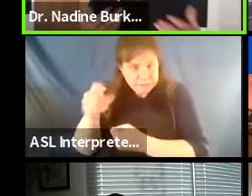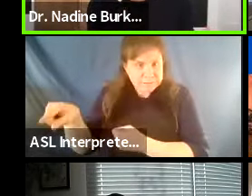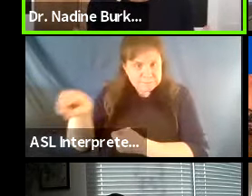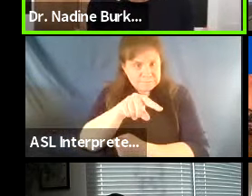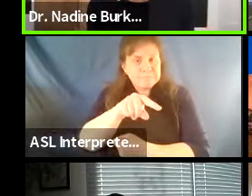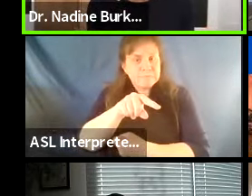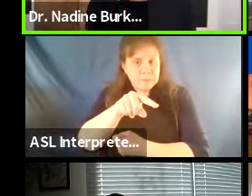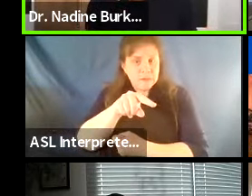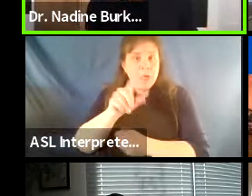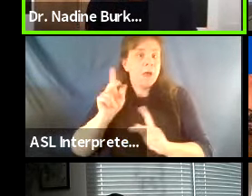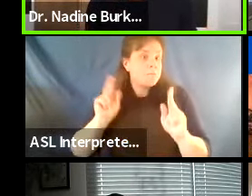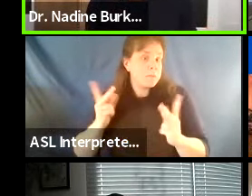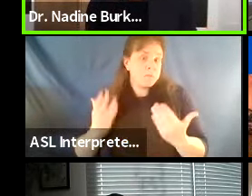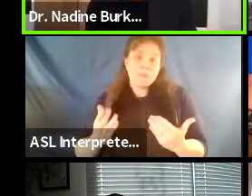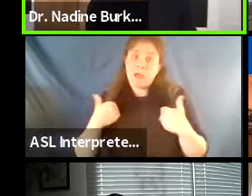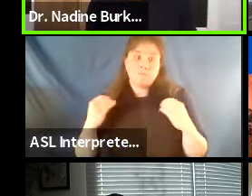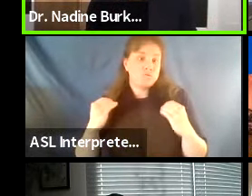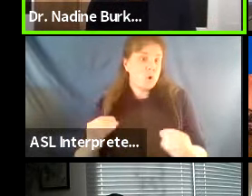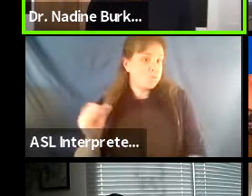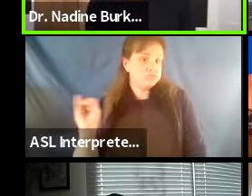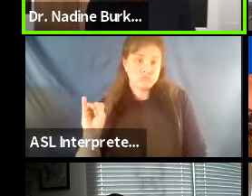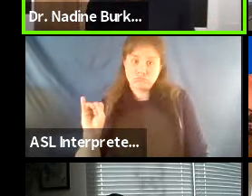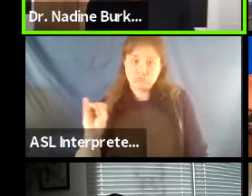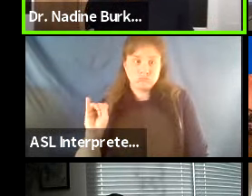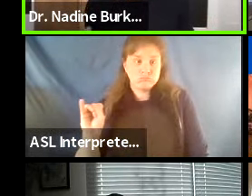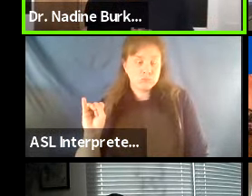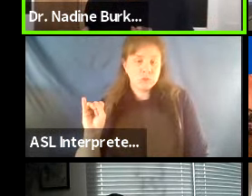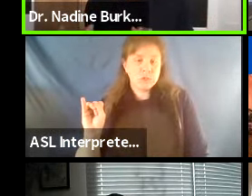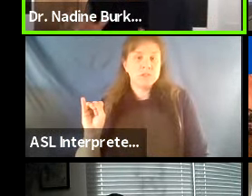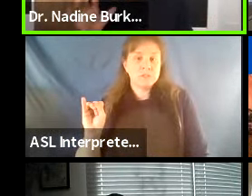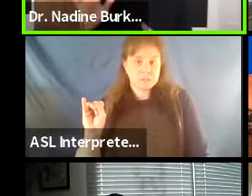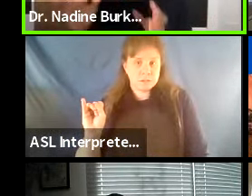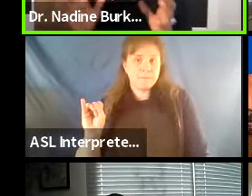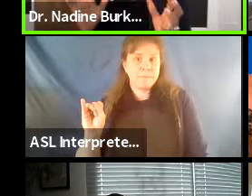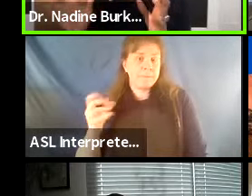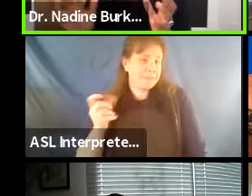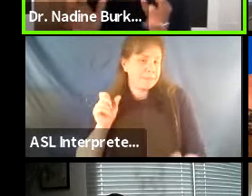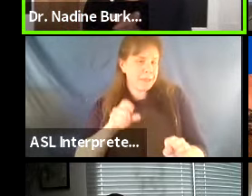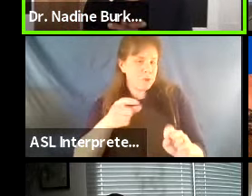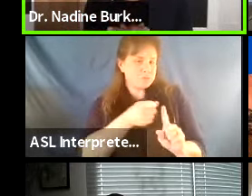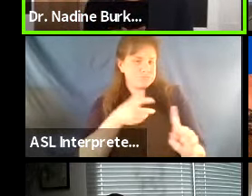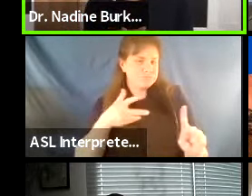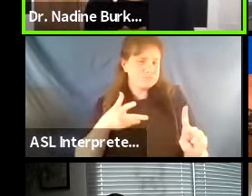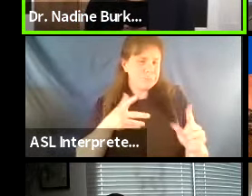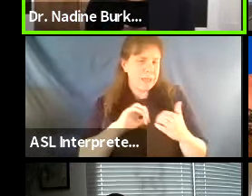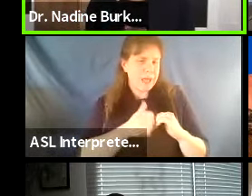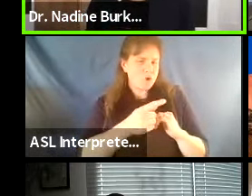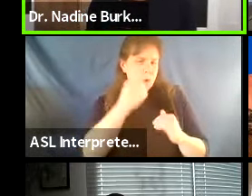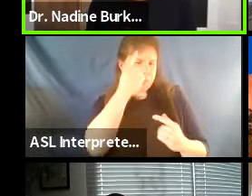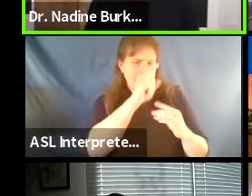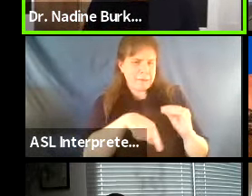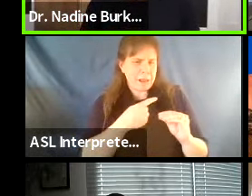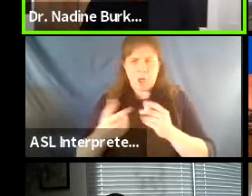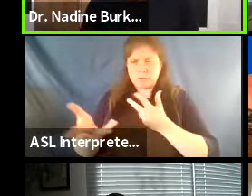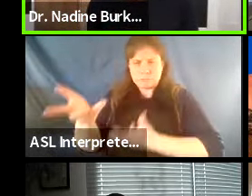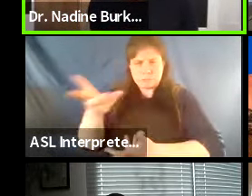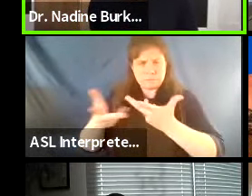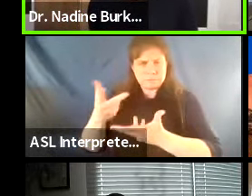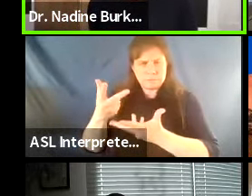are uninsured. So for can you tell us how you're thinking about engaging with community health